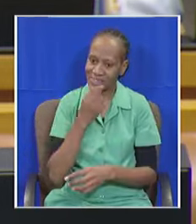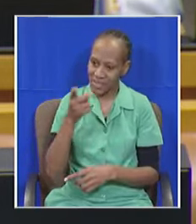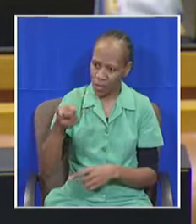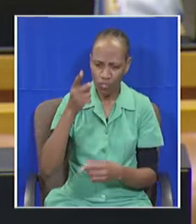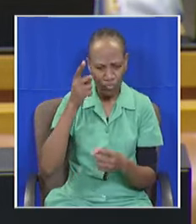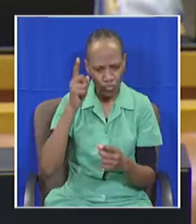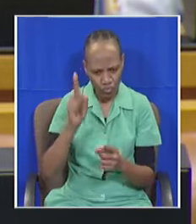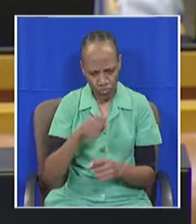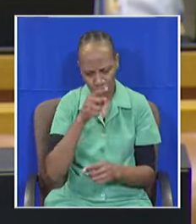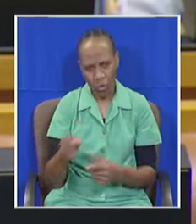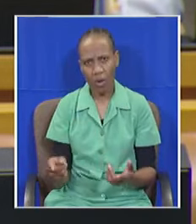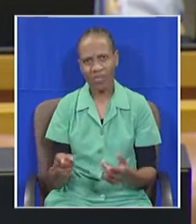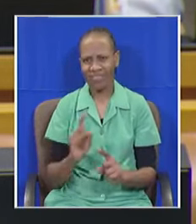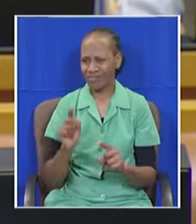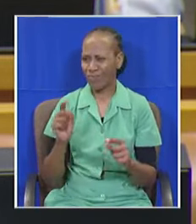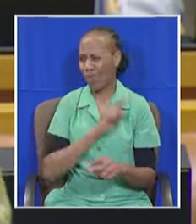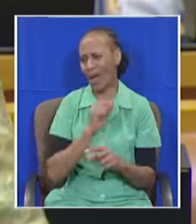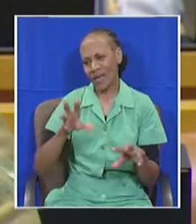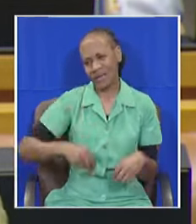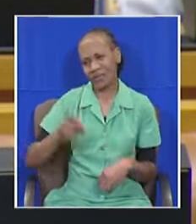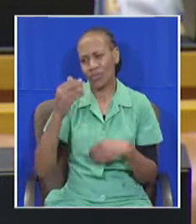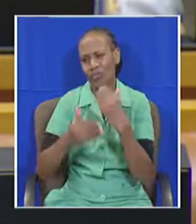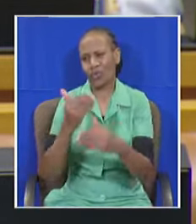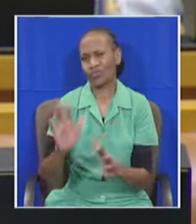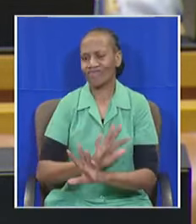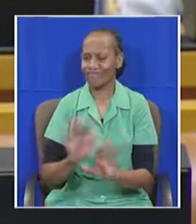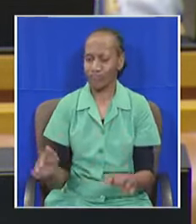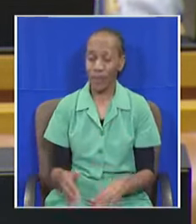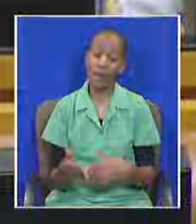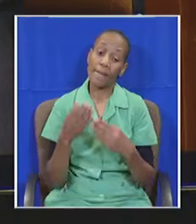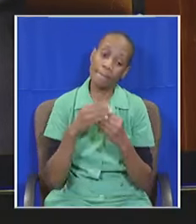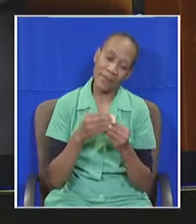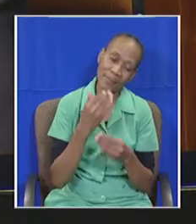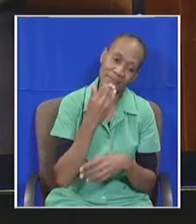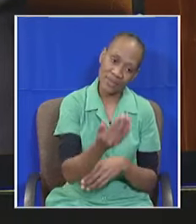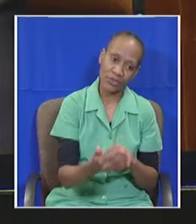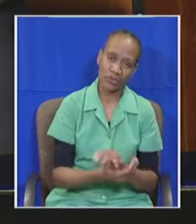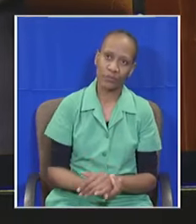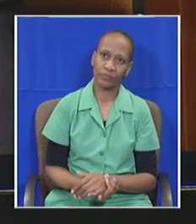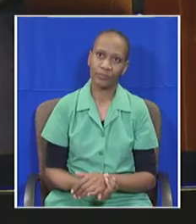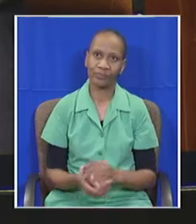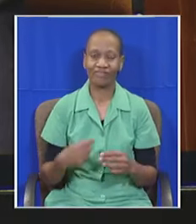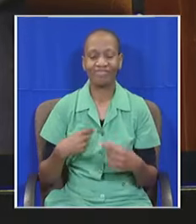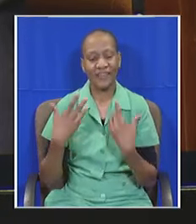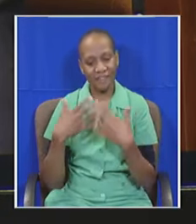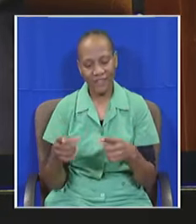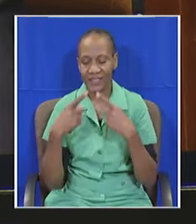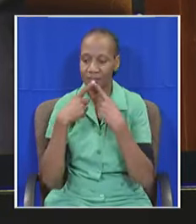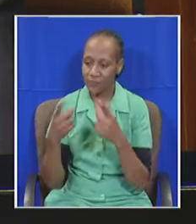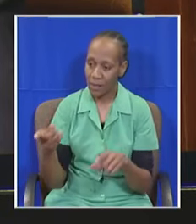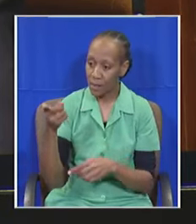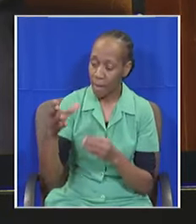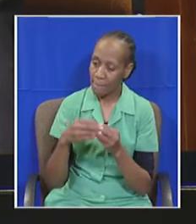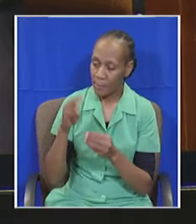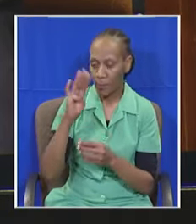order and not allowed him to continue. Honourable Member, thank you very much for that. I think I highlighted to Honourable Mbatha